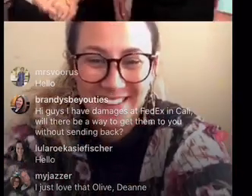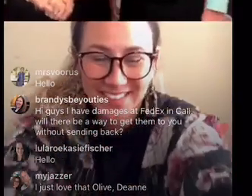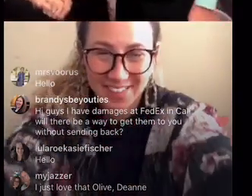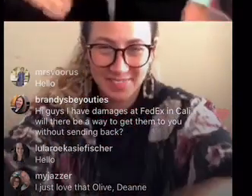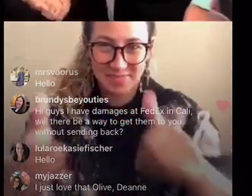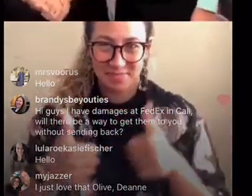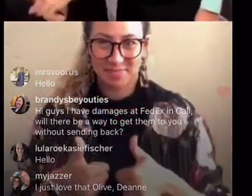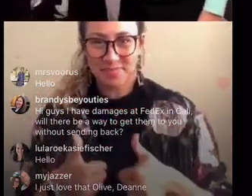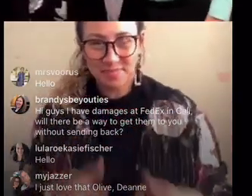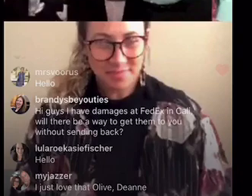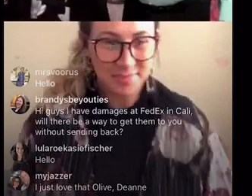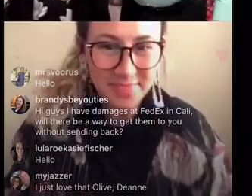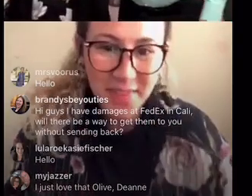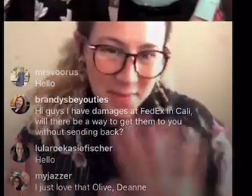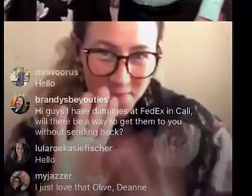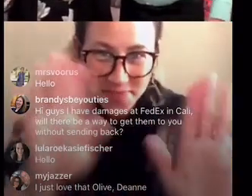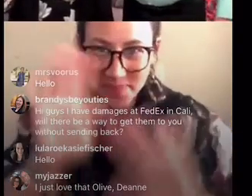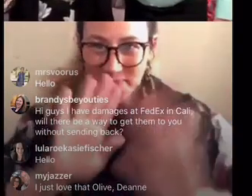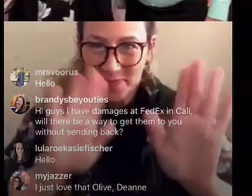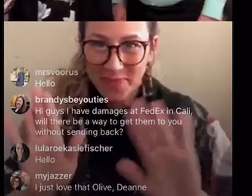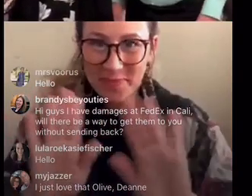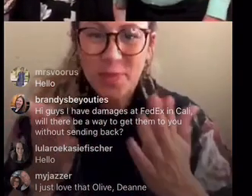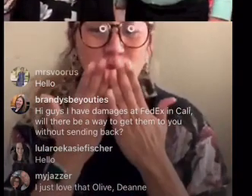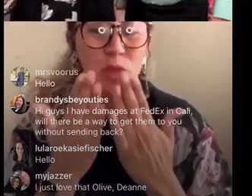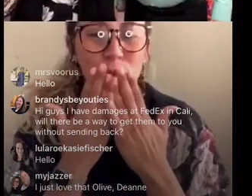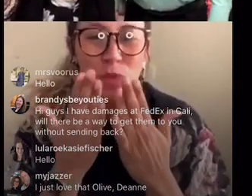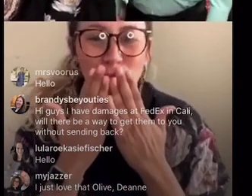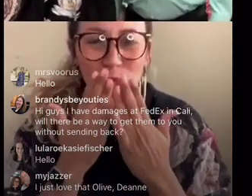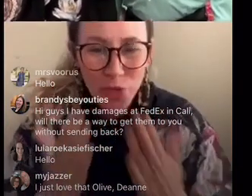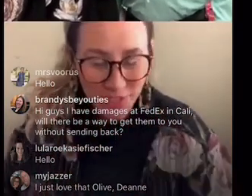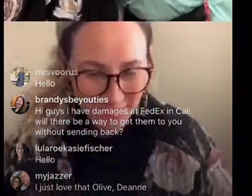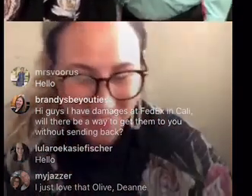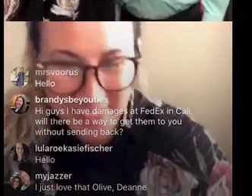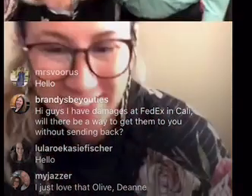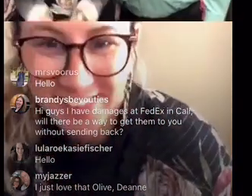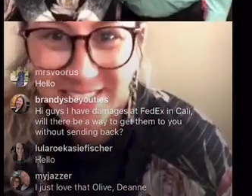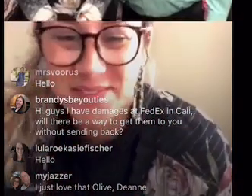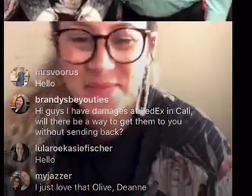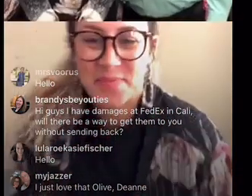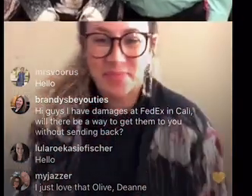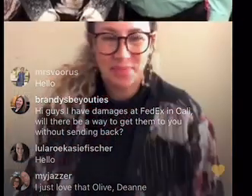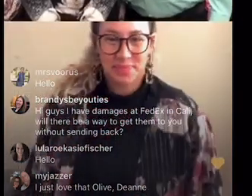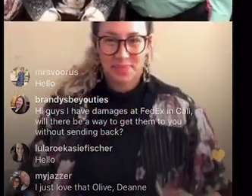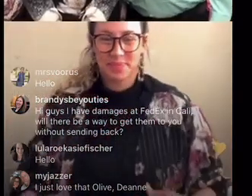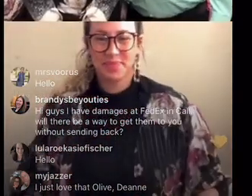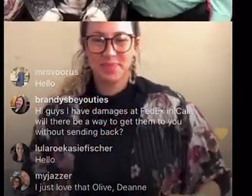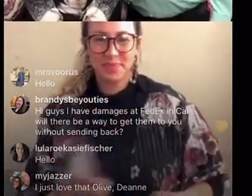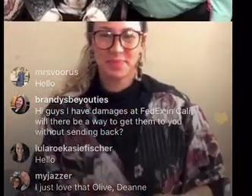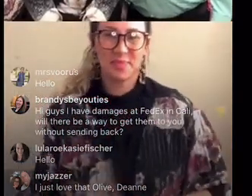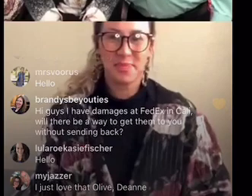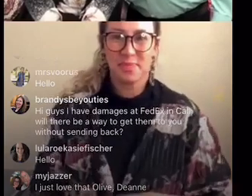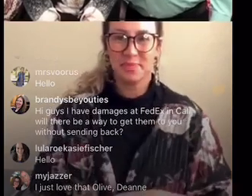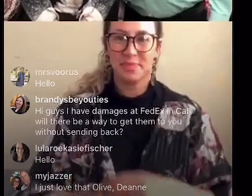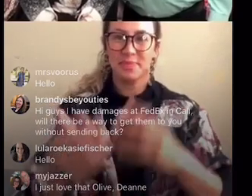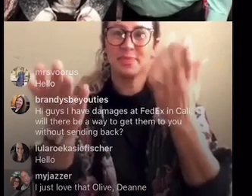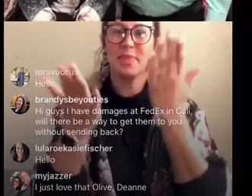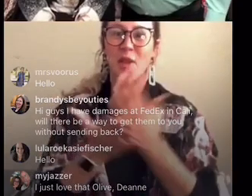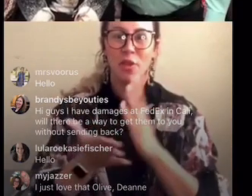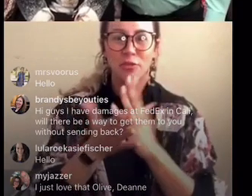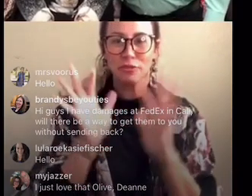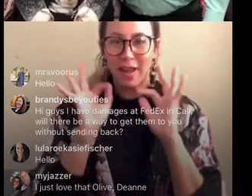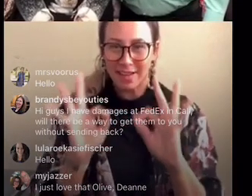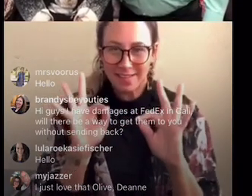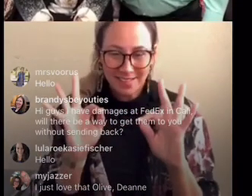to roll. Hi, Sabrina. We love you, Sabrina. Thank you. Yes, thank you, Sabrina. All right, there you go. Go